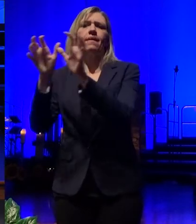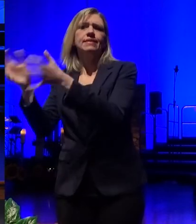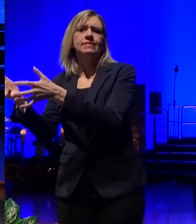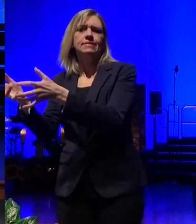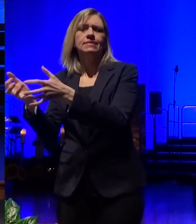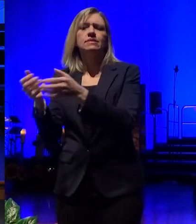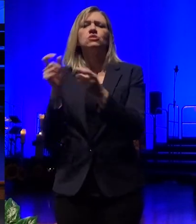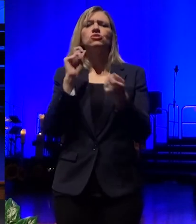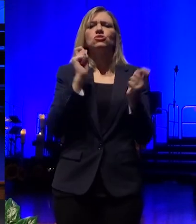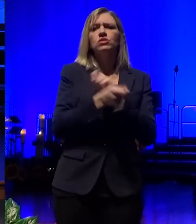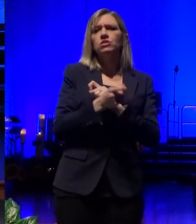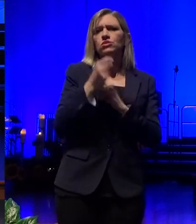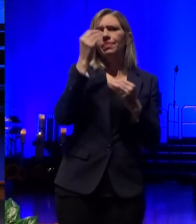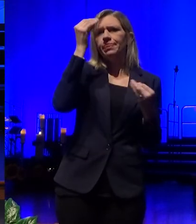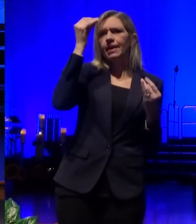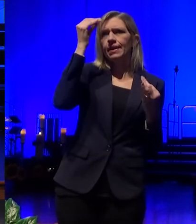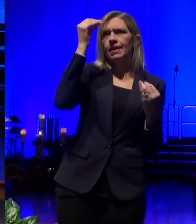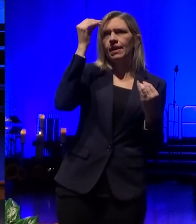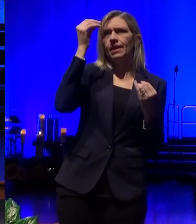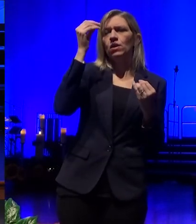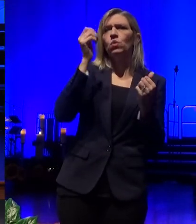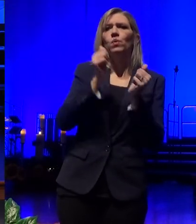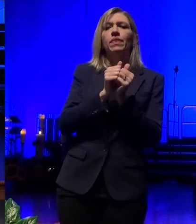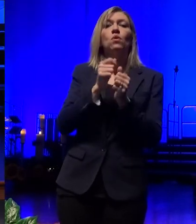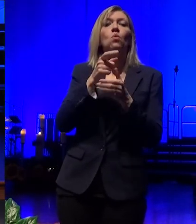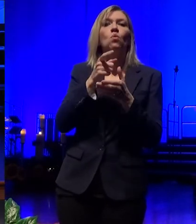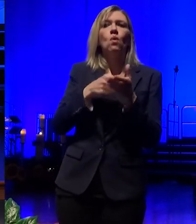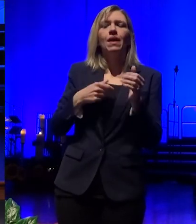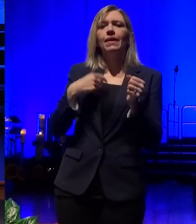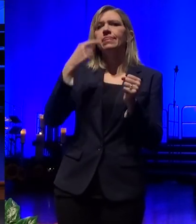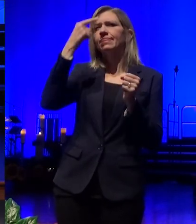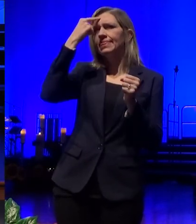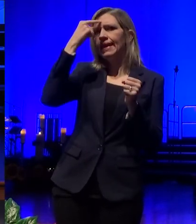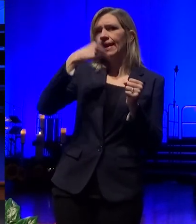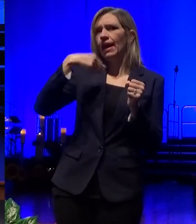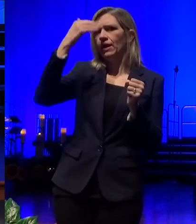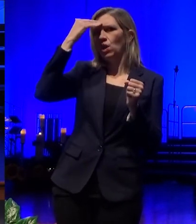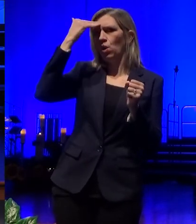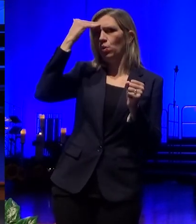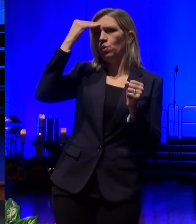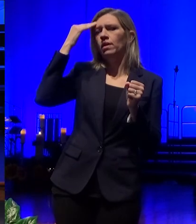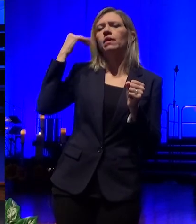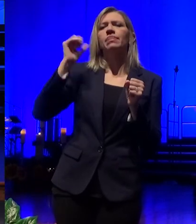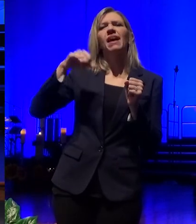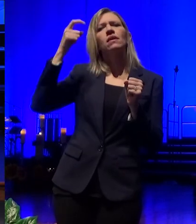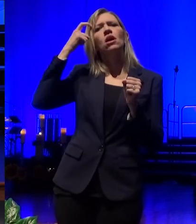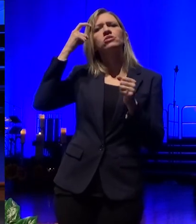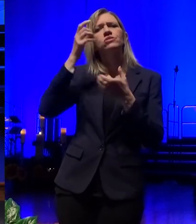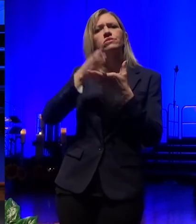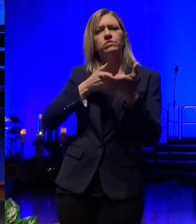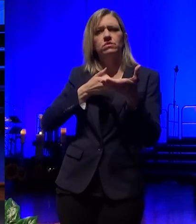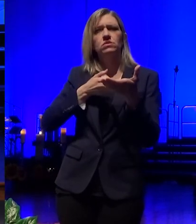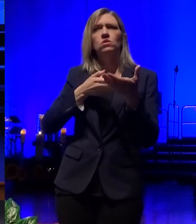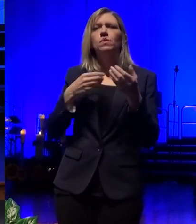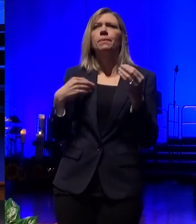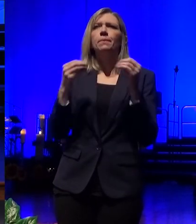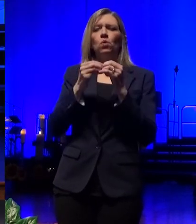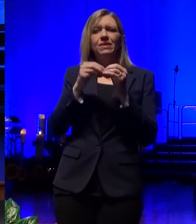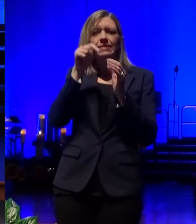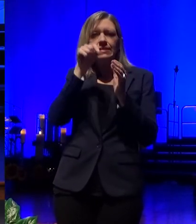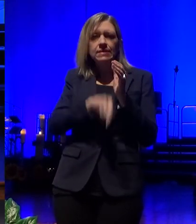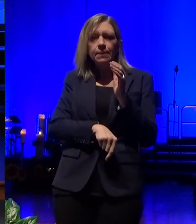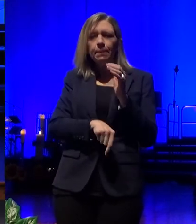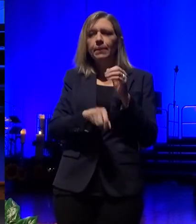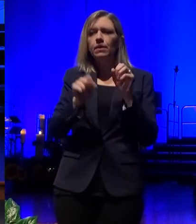thinking with just what we think we know we actually think in that conscious realm. And we deepen our ability